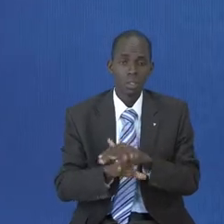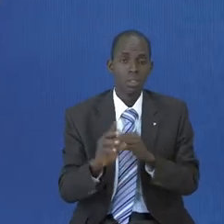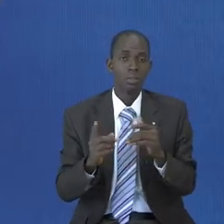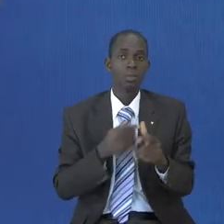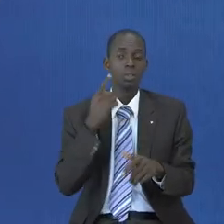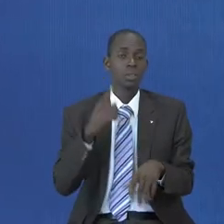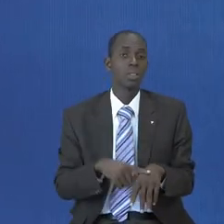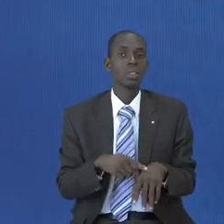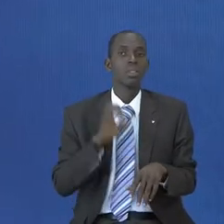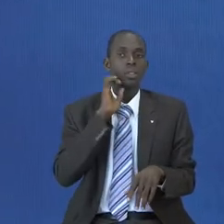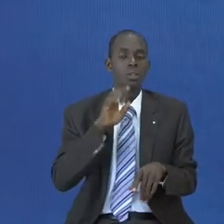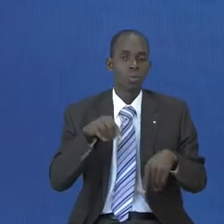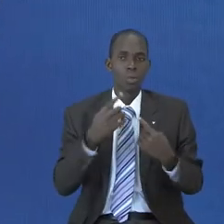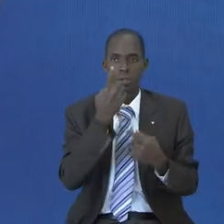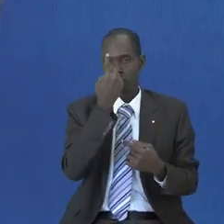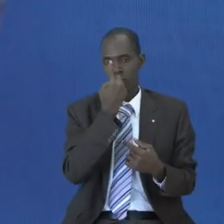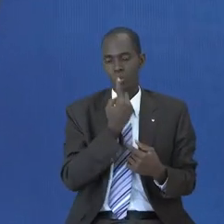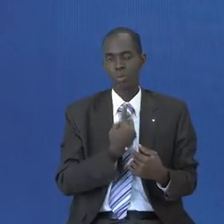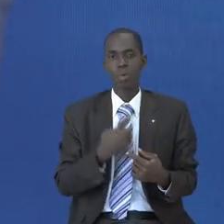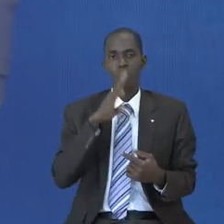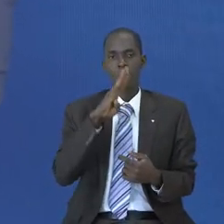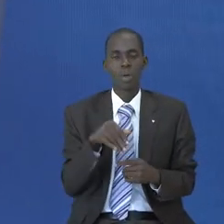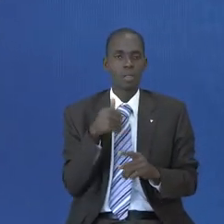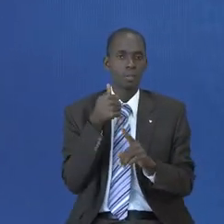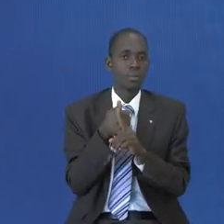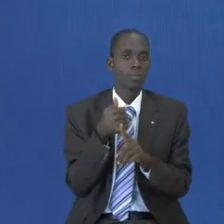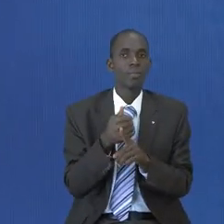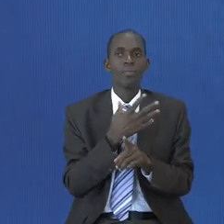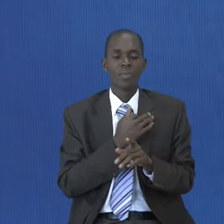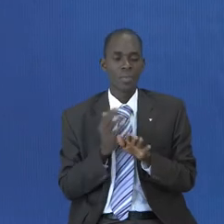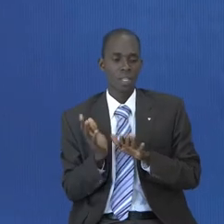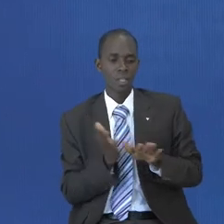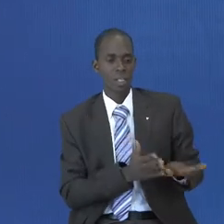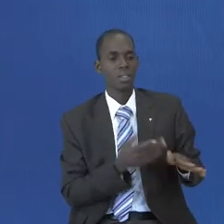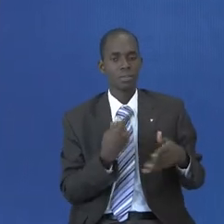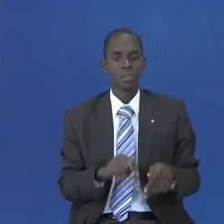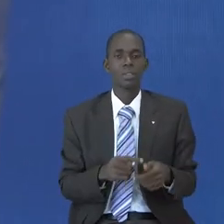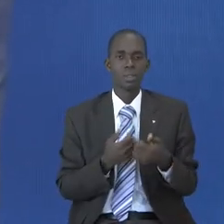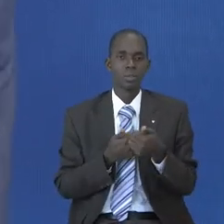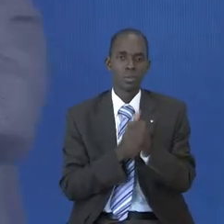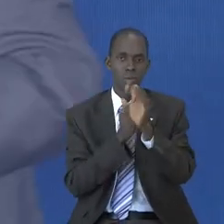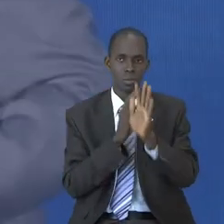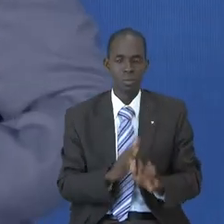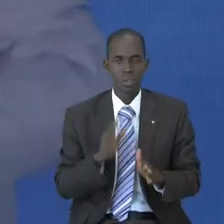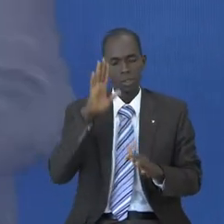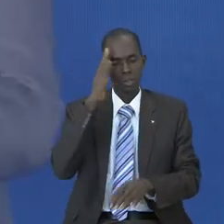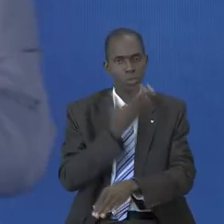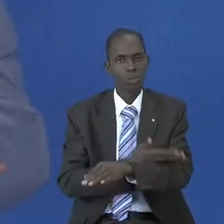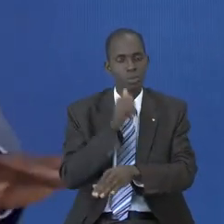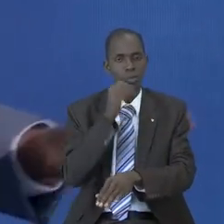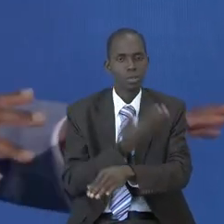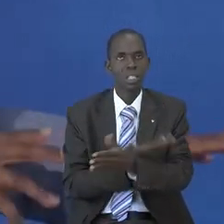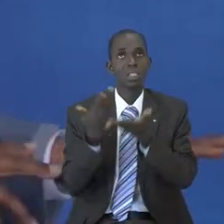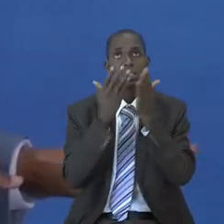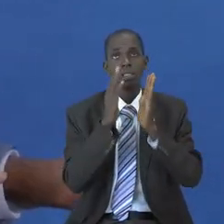he went all alone by himself, and he left his disciples, his sons and servants and saints, he left